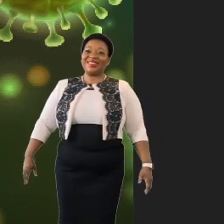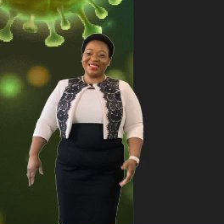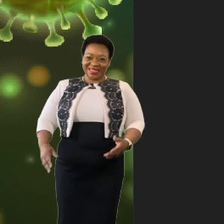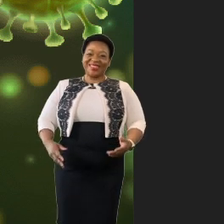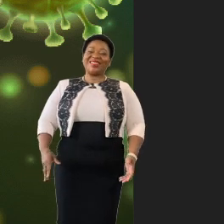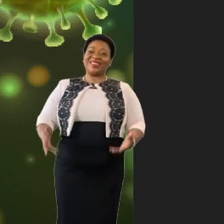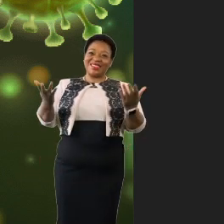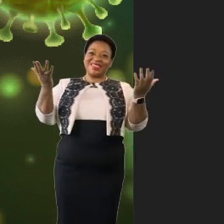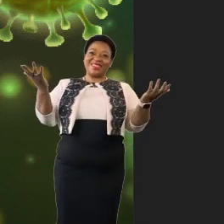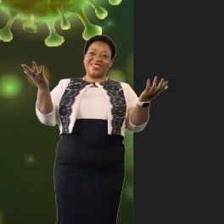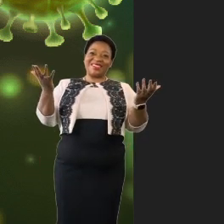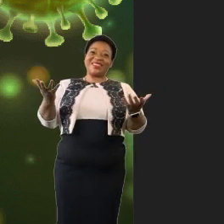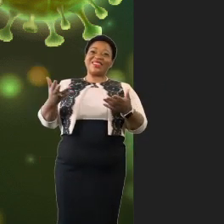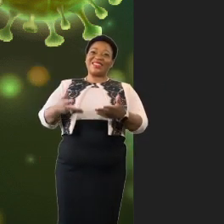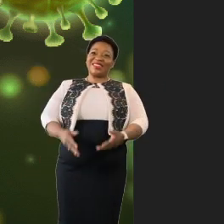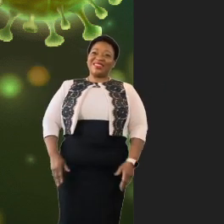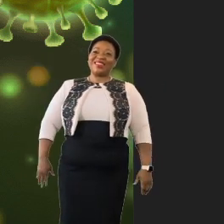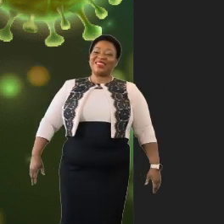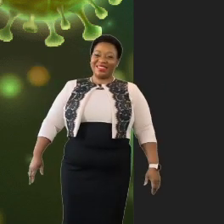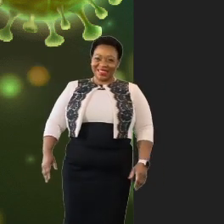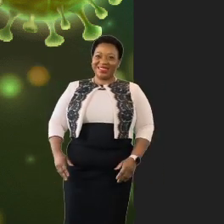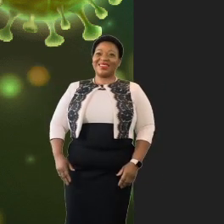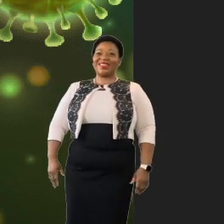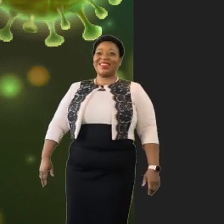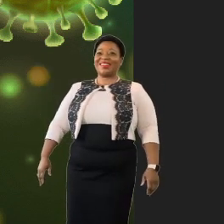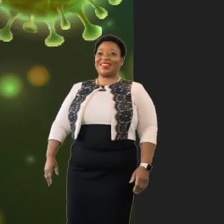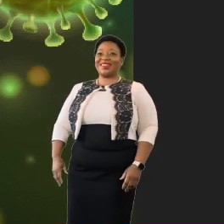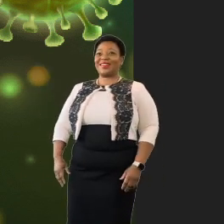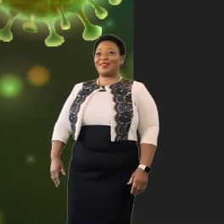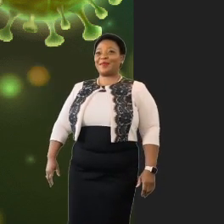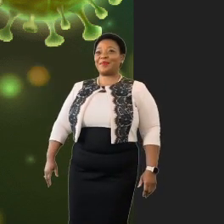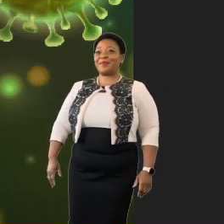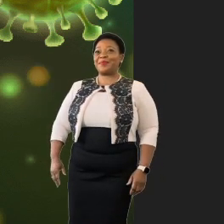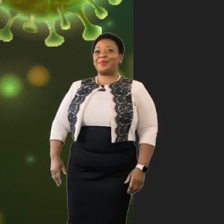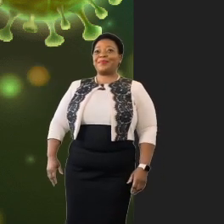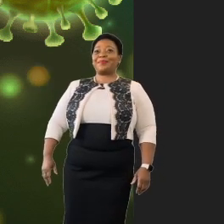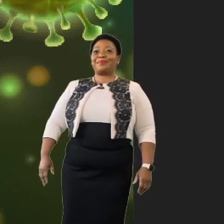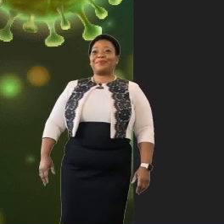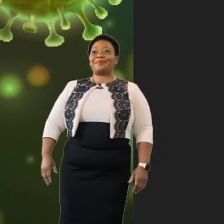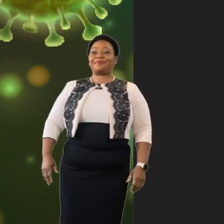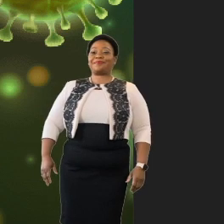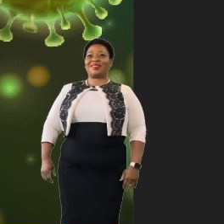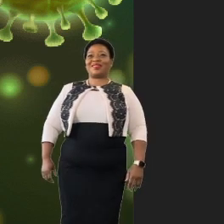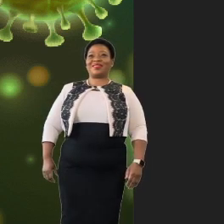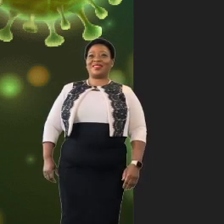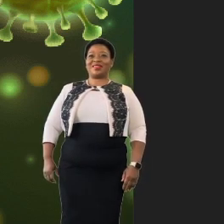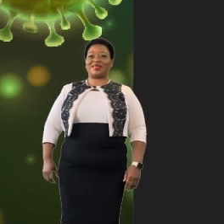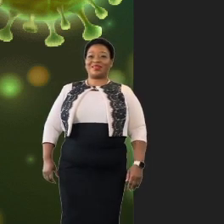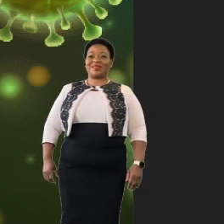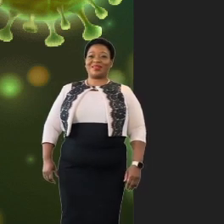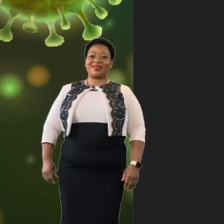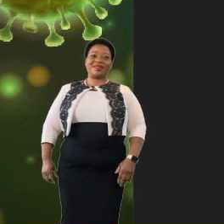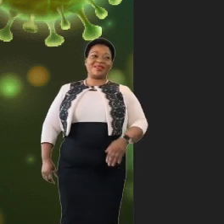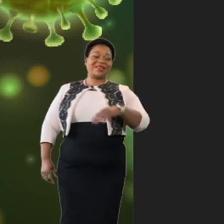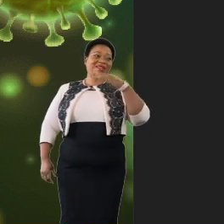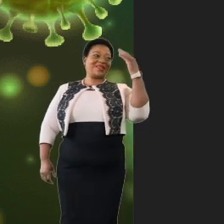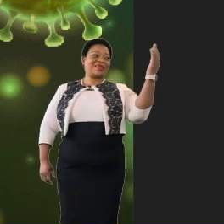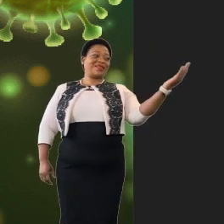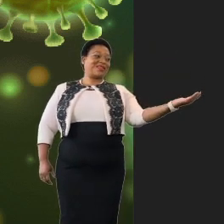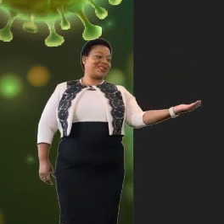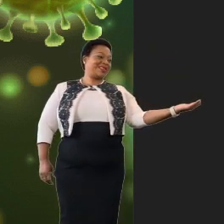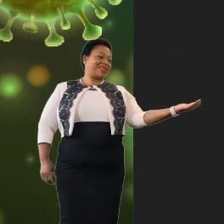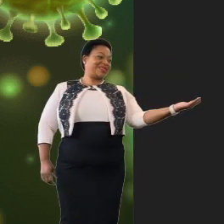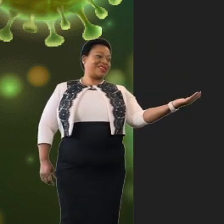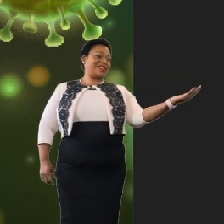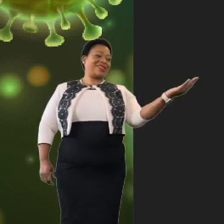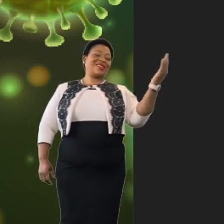lot easier, because you find an application that conforms to what may have been pre-identified. So I will say that's